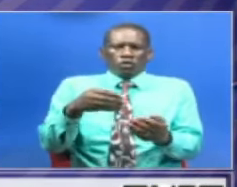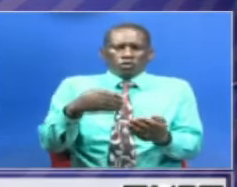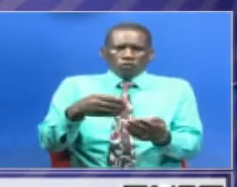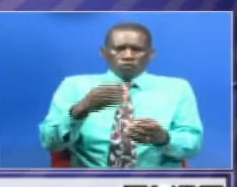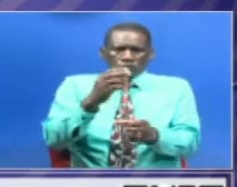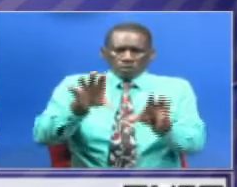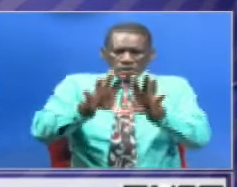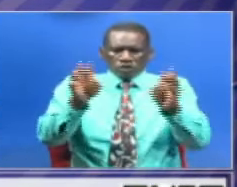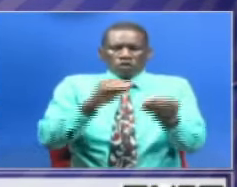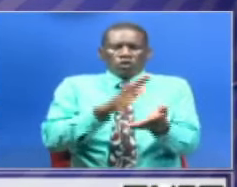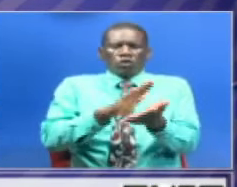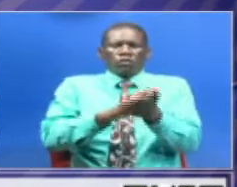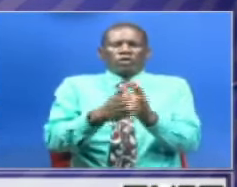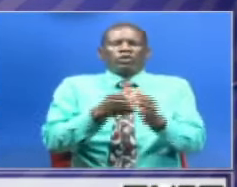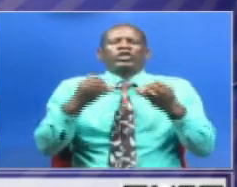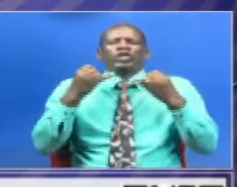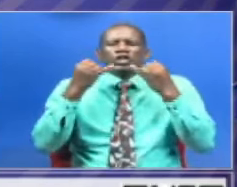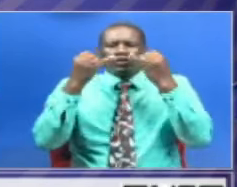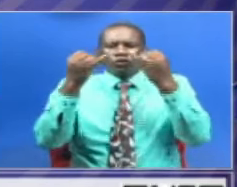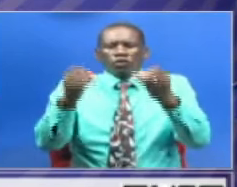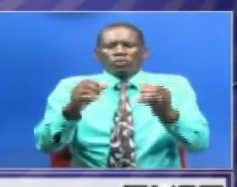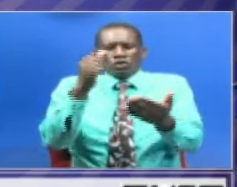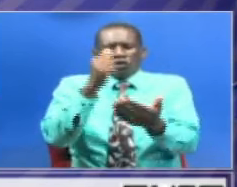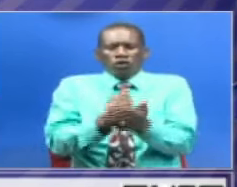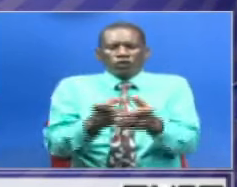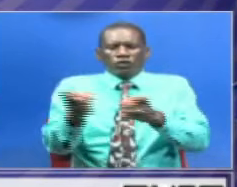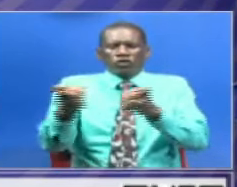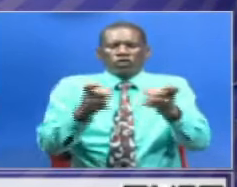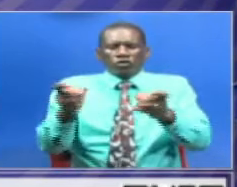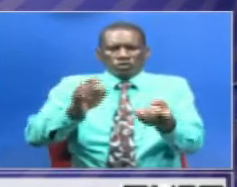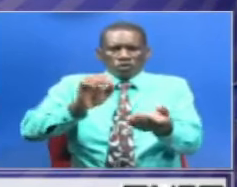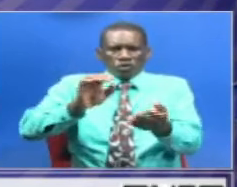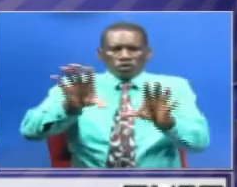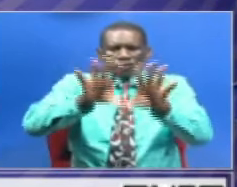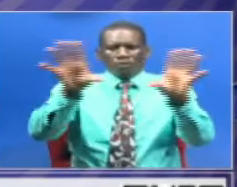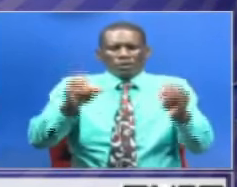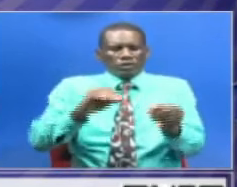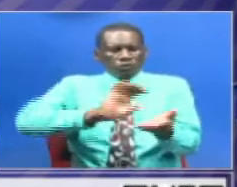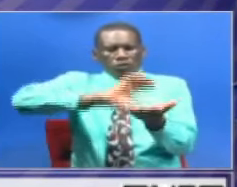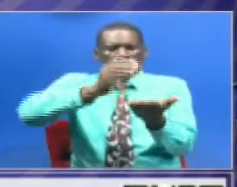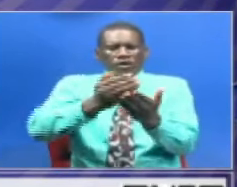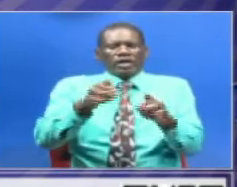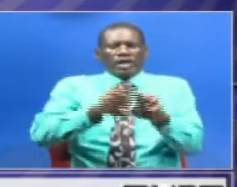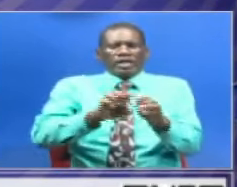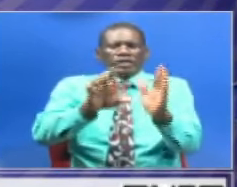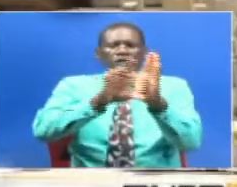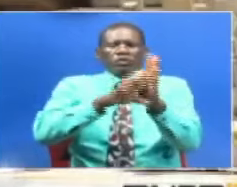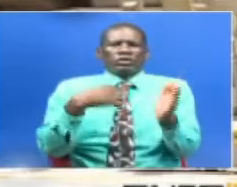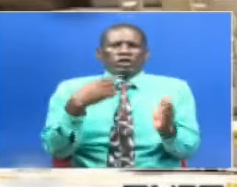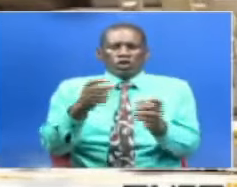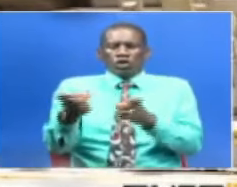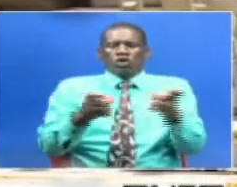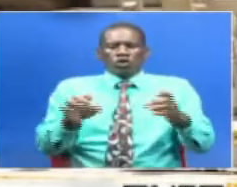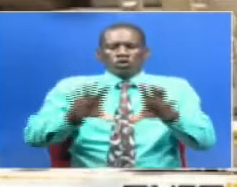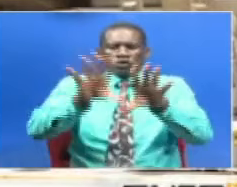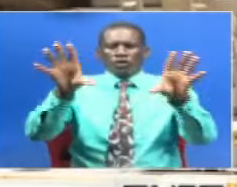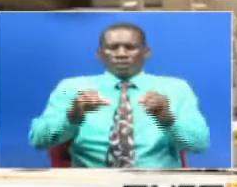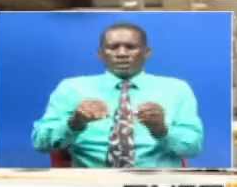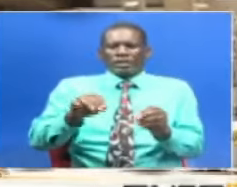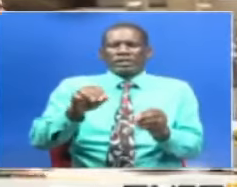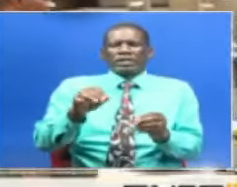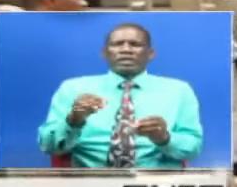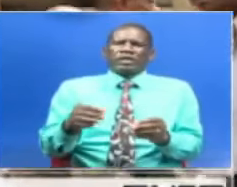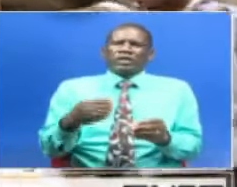notification to the Office of Controller of Budget for funding as required by law. Controller of Budget Margaret Nyakango,